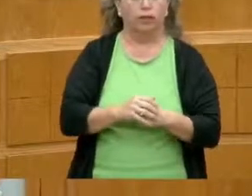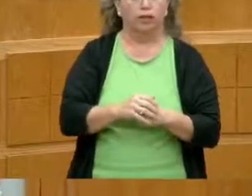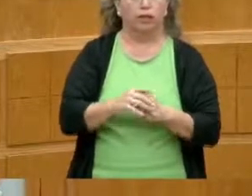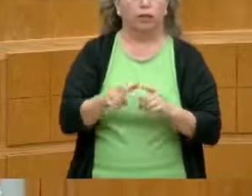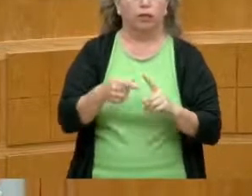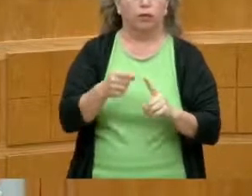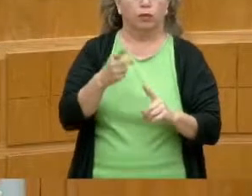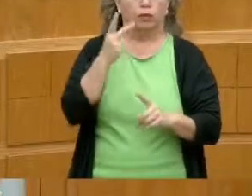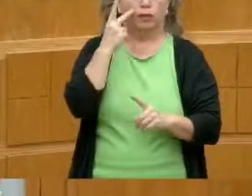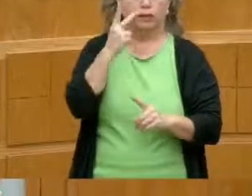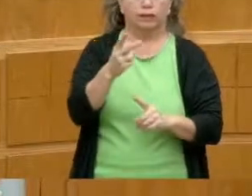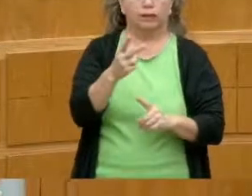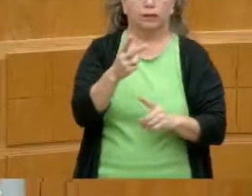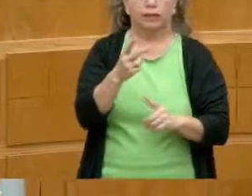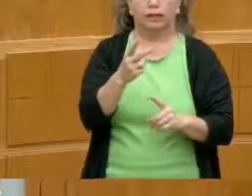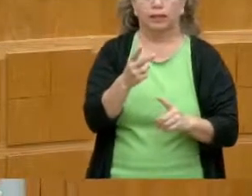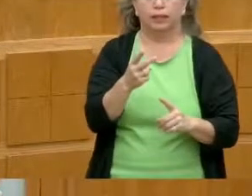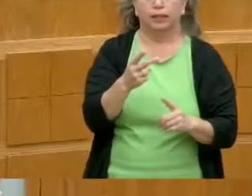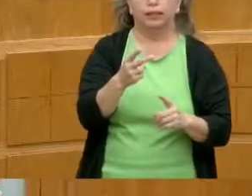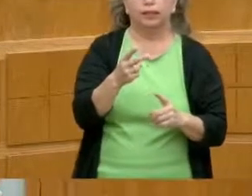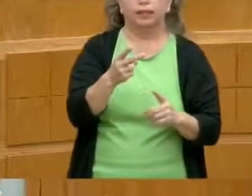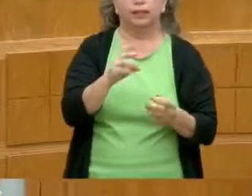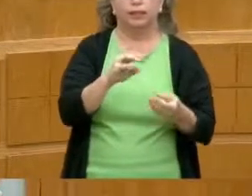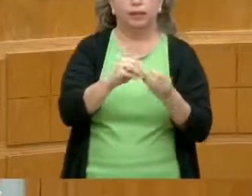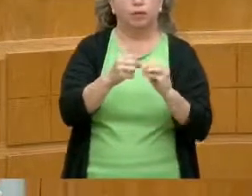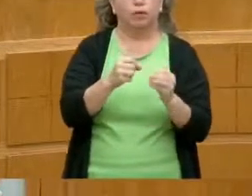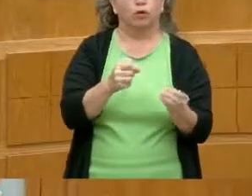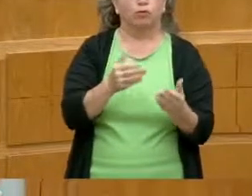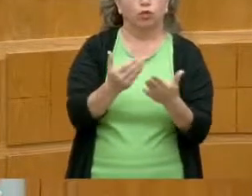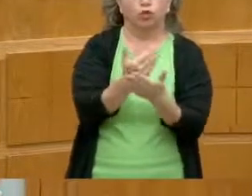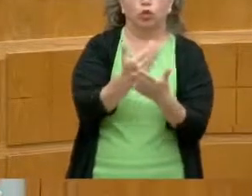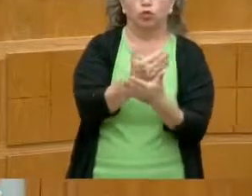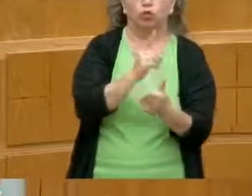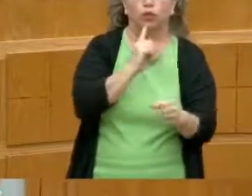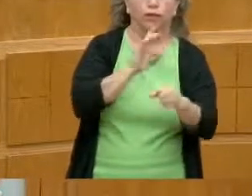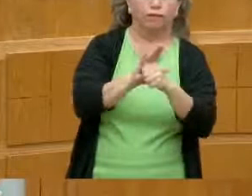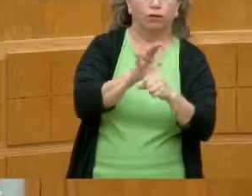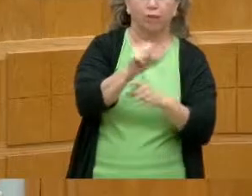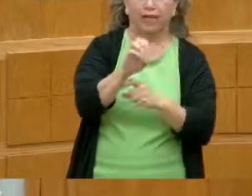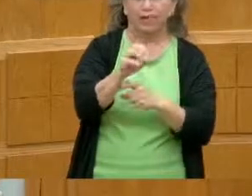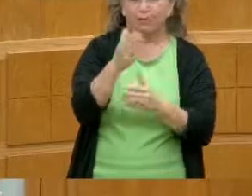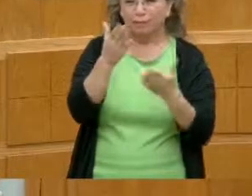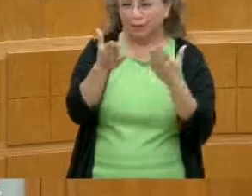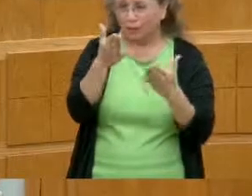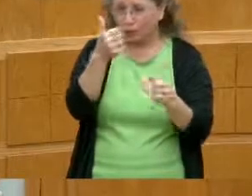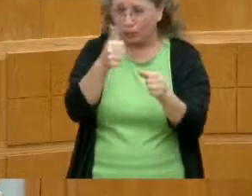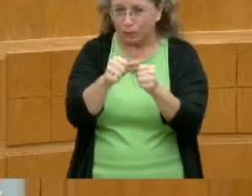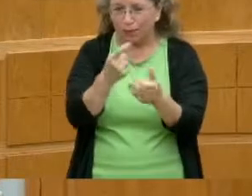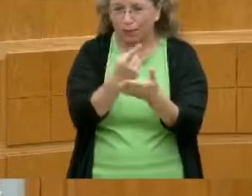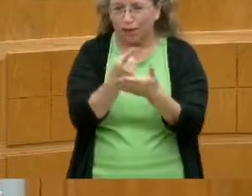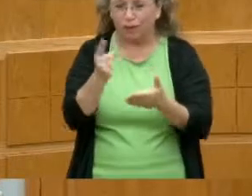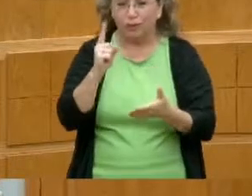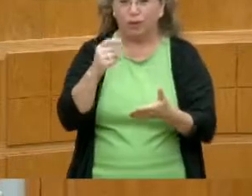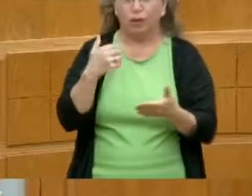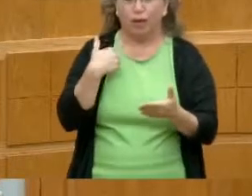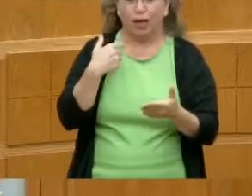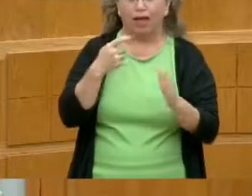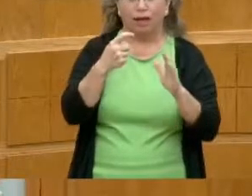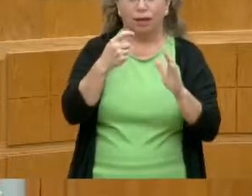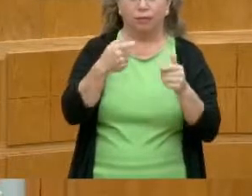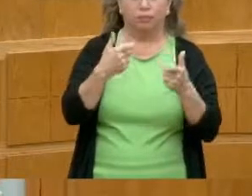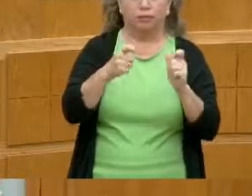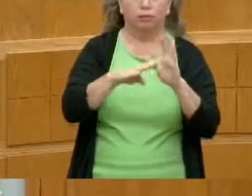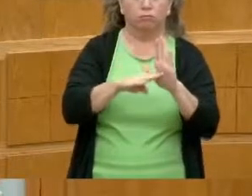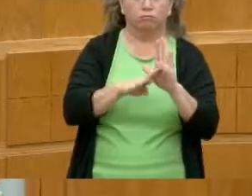or number of new confirmed cases, you may recall the big upswing from last week or so, the little bit of a drop